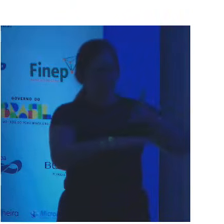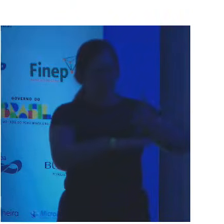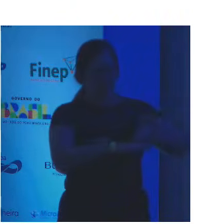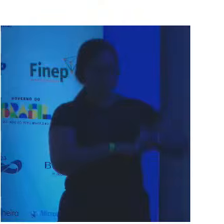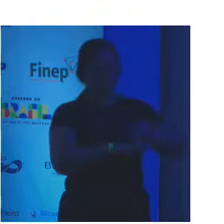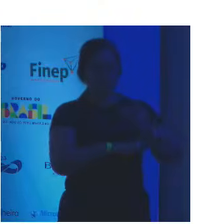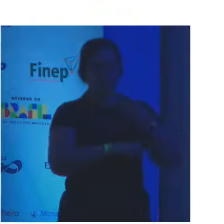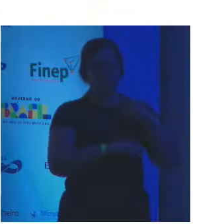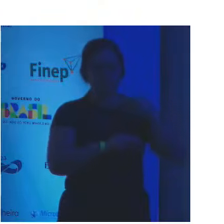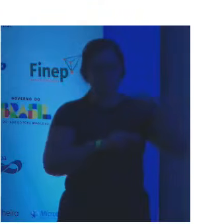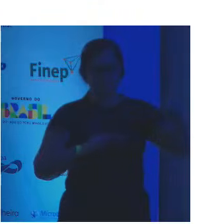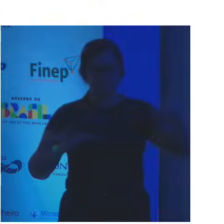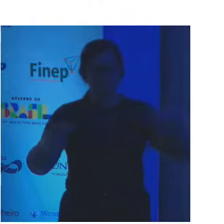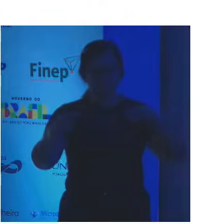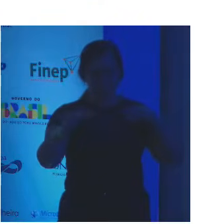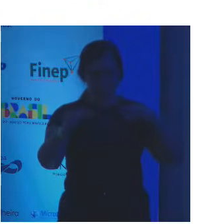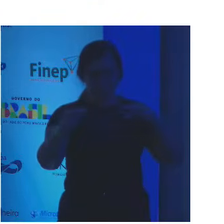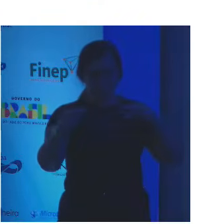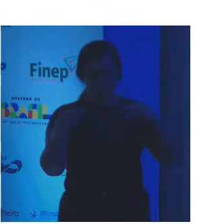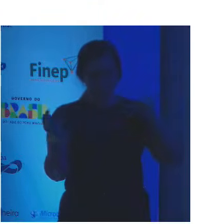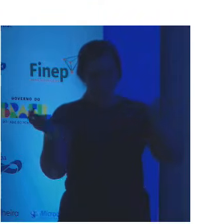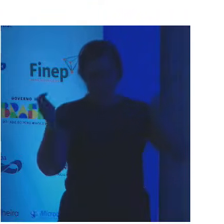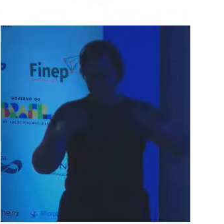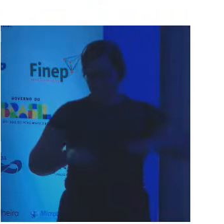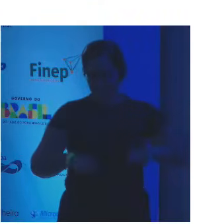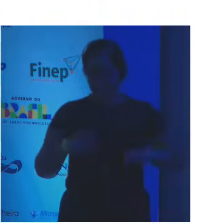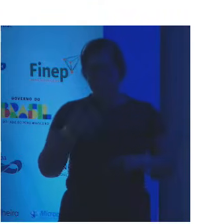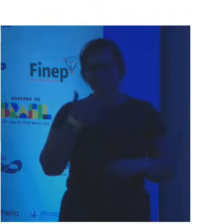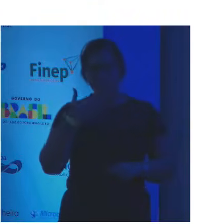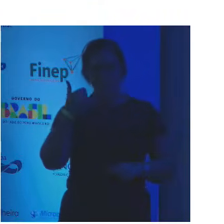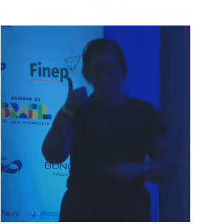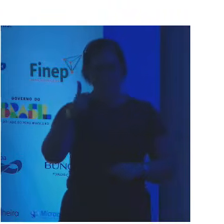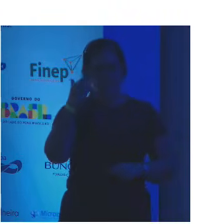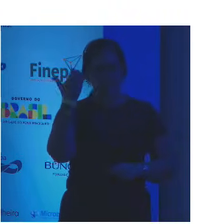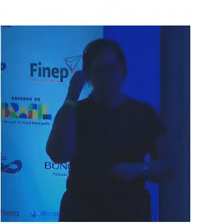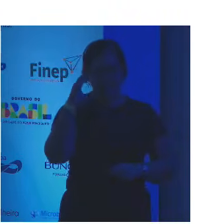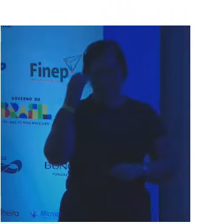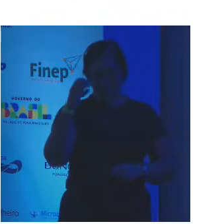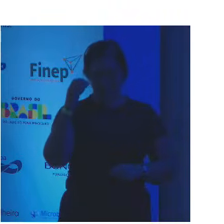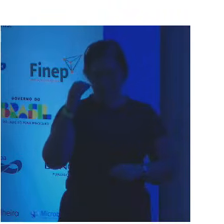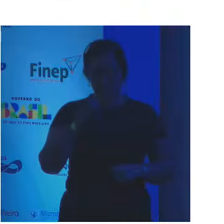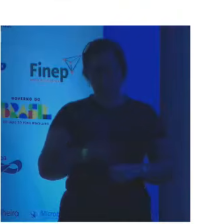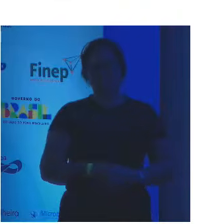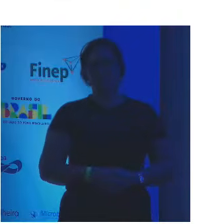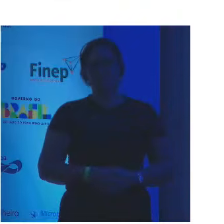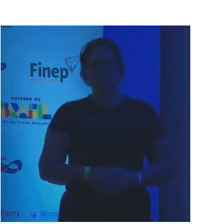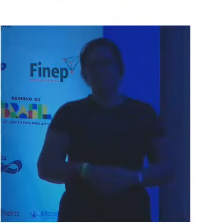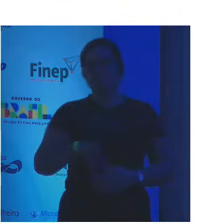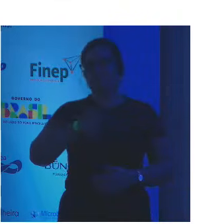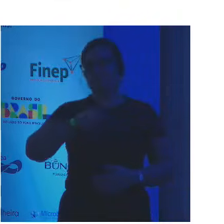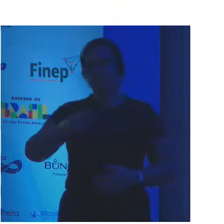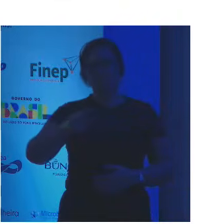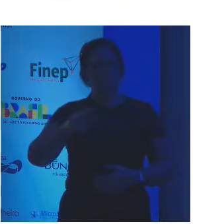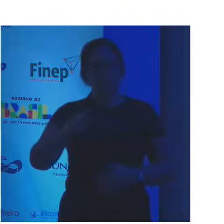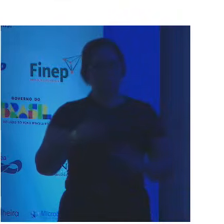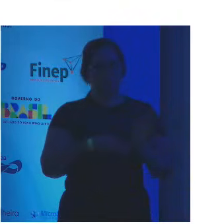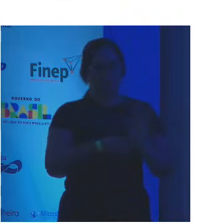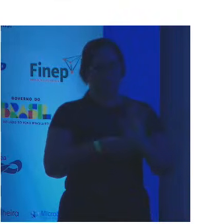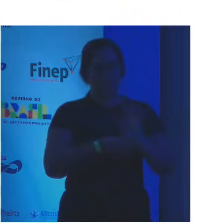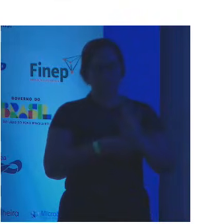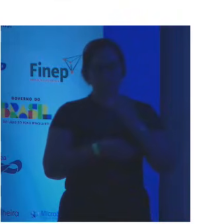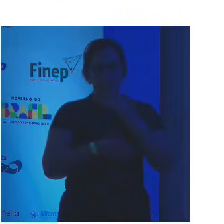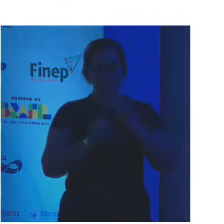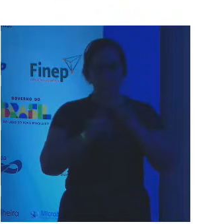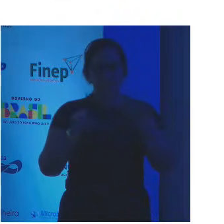can be sure that this is the best science that is in this. This is not a great movie. This is the best science that is displayed